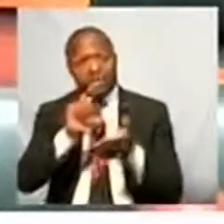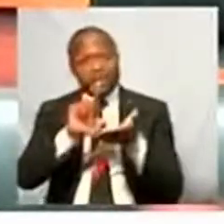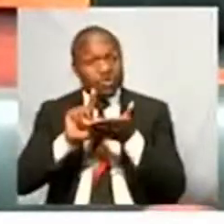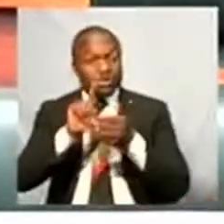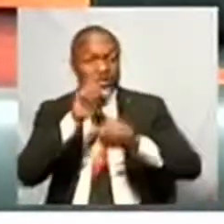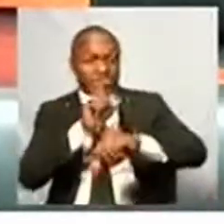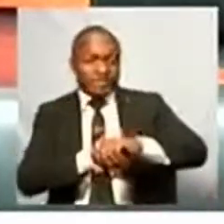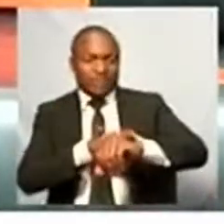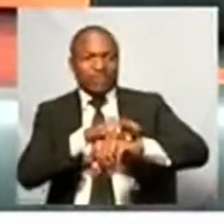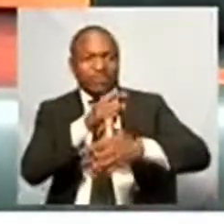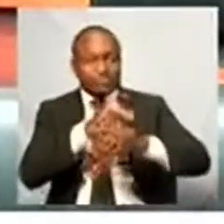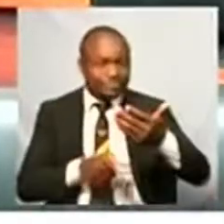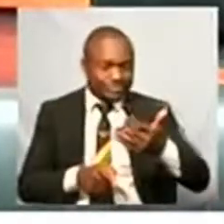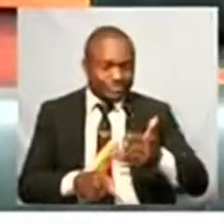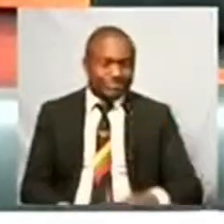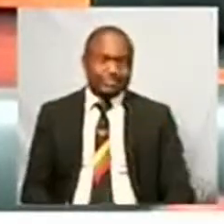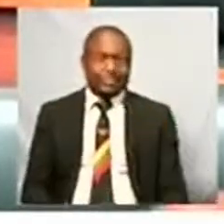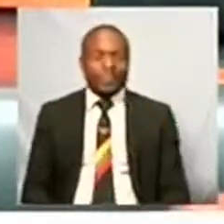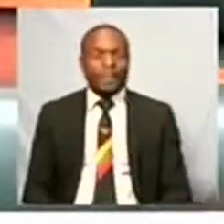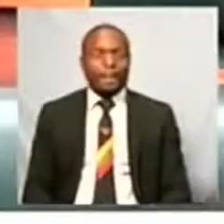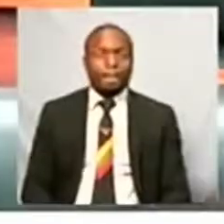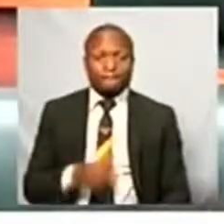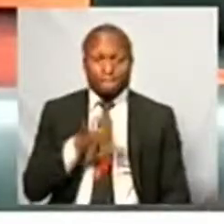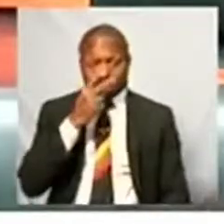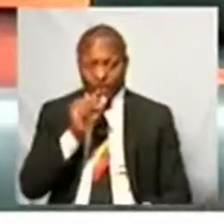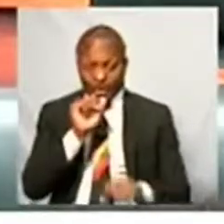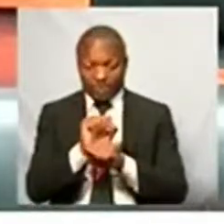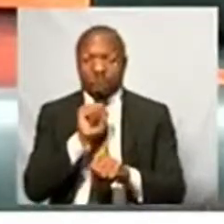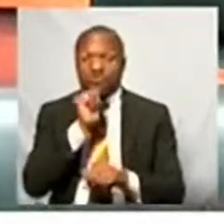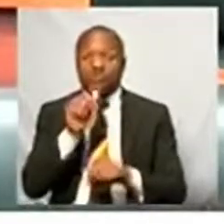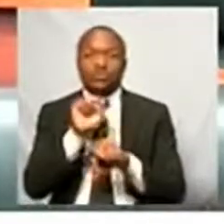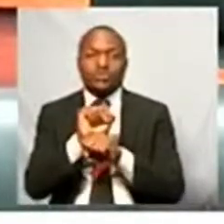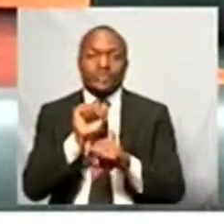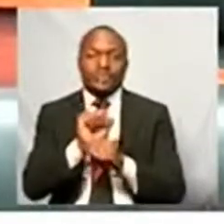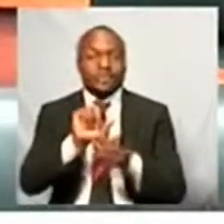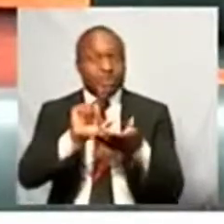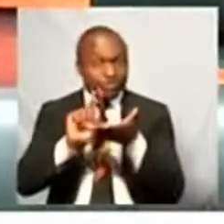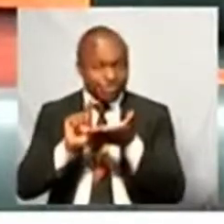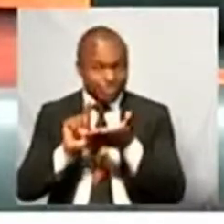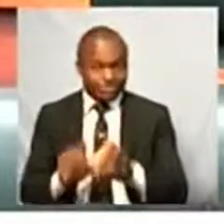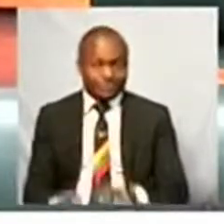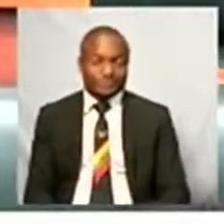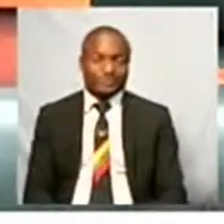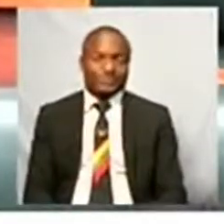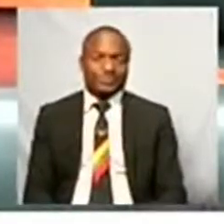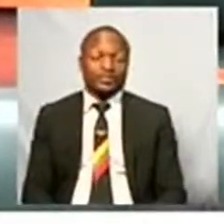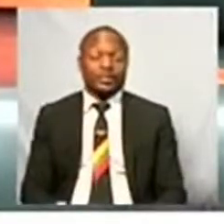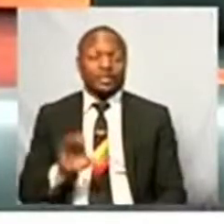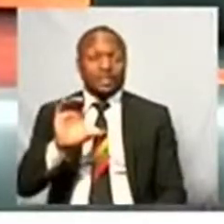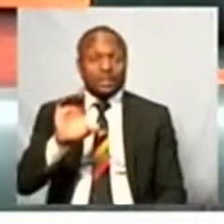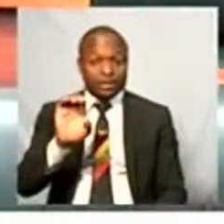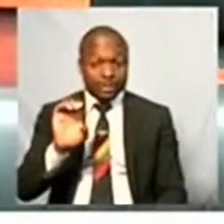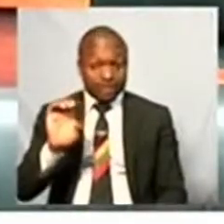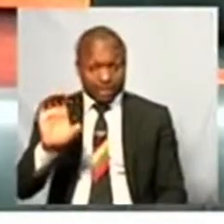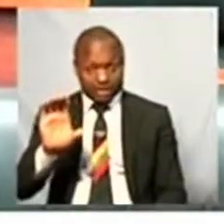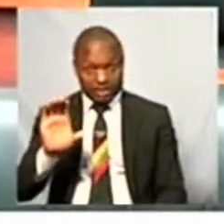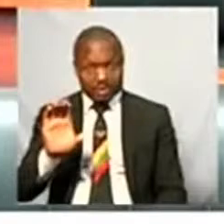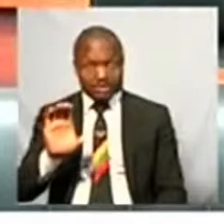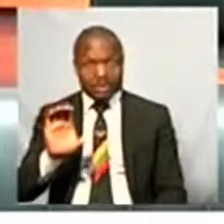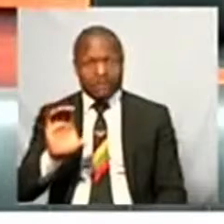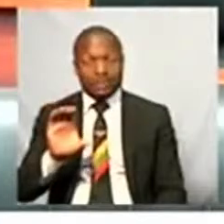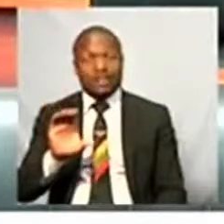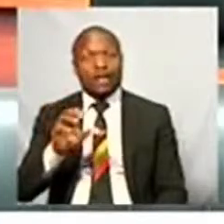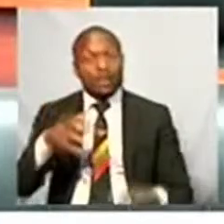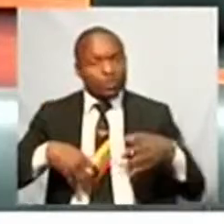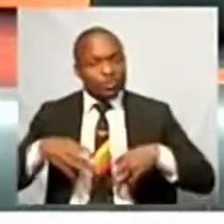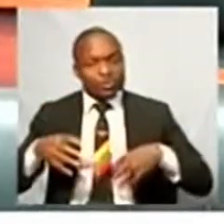is. Madam Speaker, look at the non-performing loans. Madam Speaker, CEC is complaining of non-performing